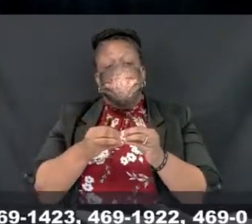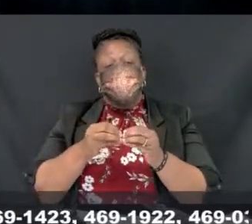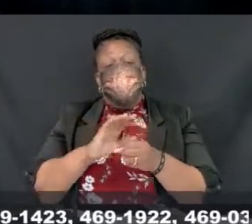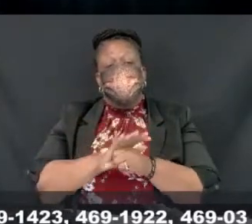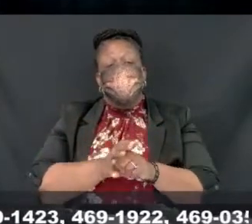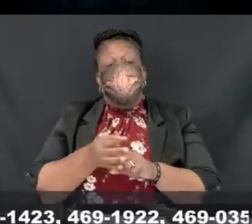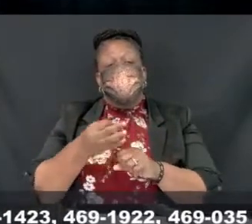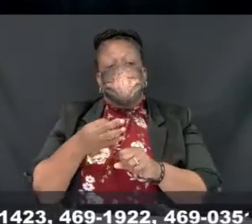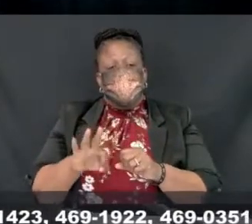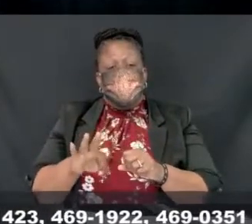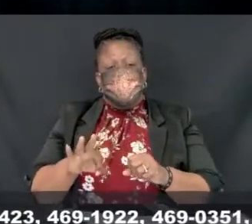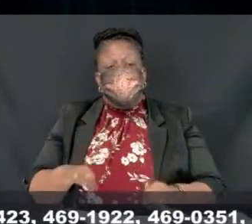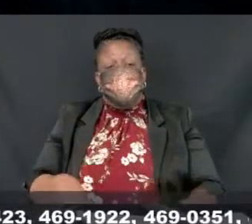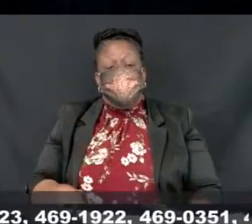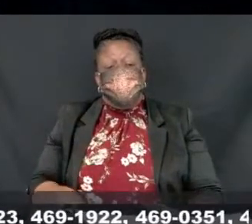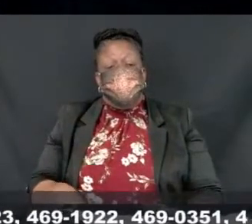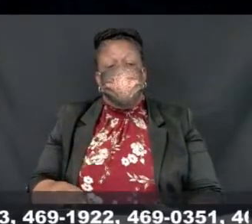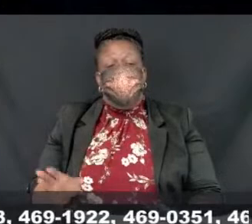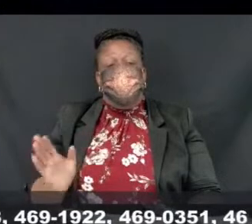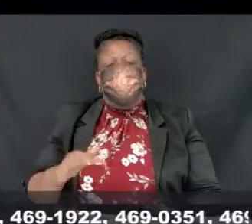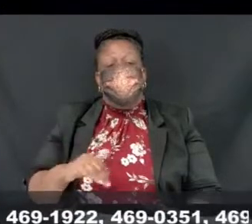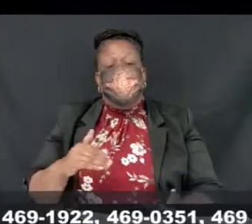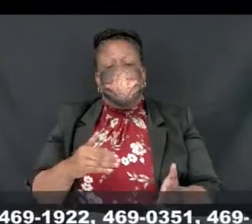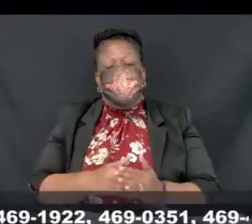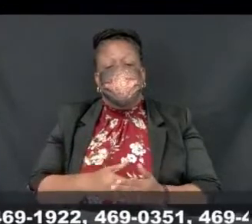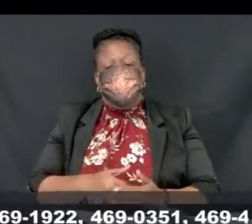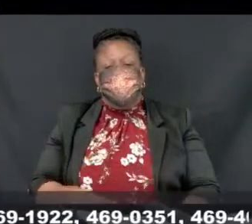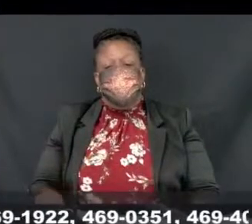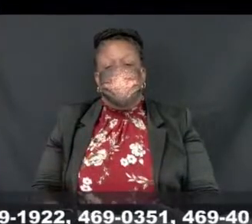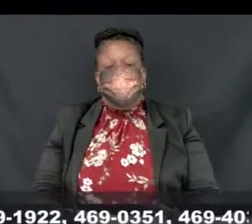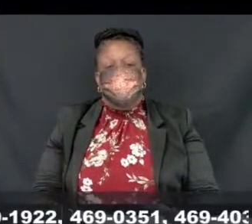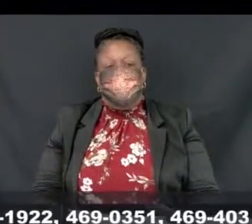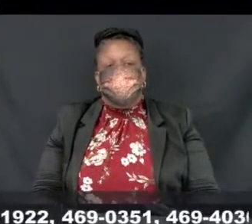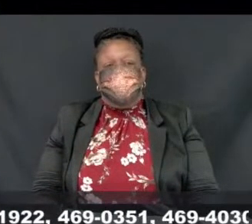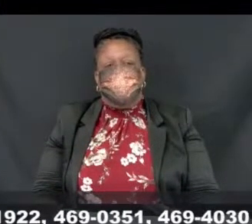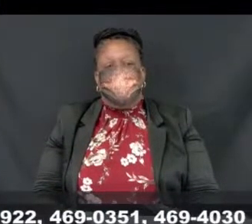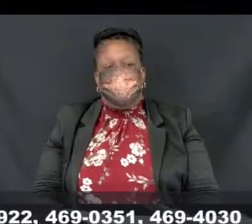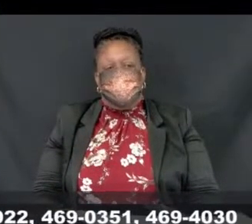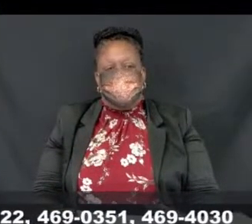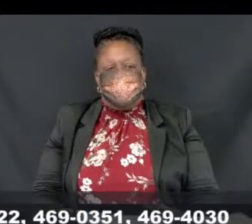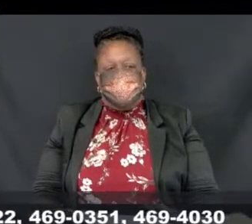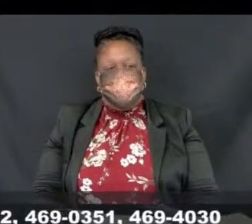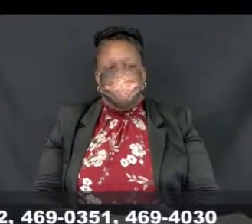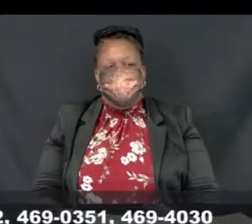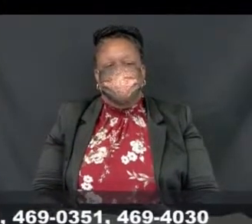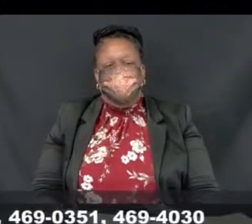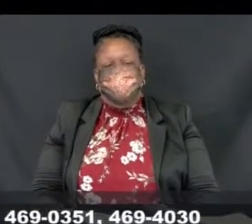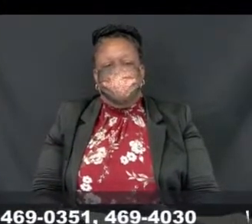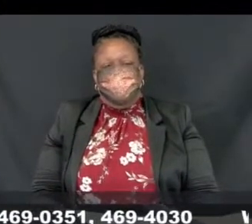normalcy. I want to take this opportunity, after basically blabbing so much,